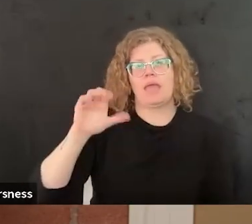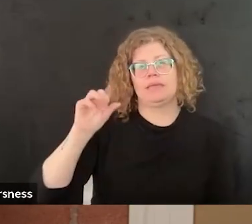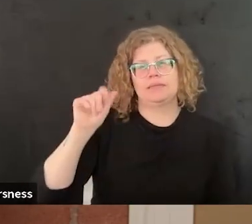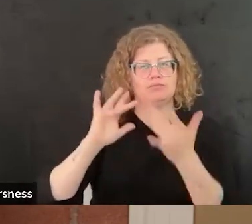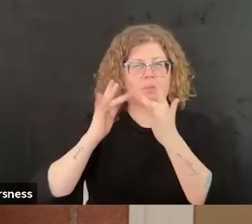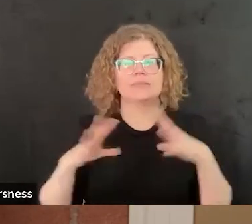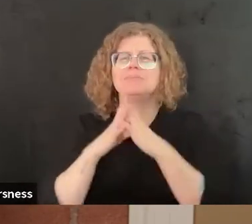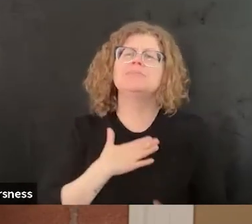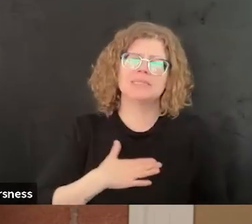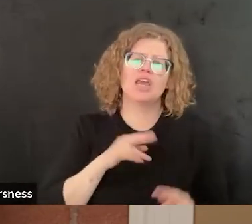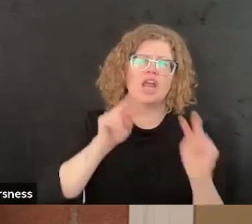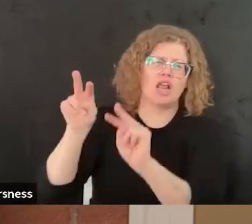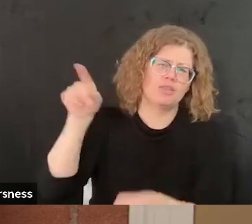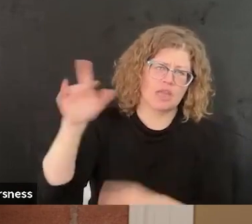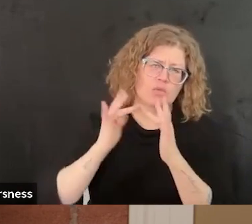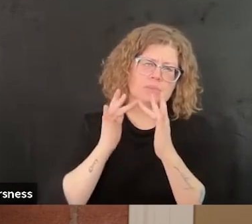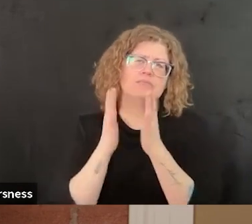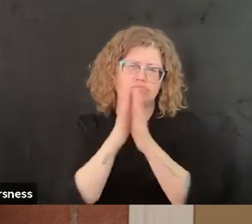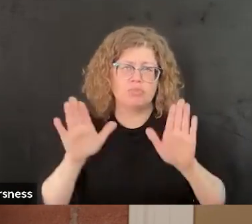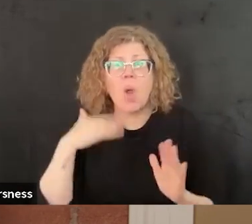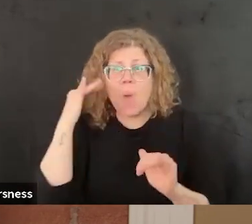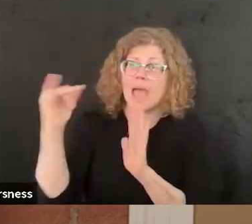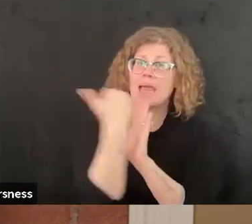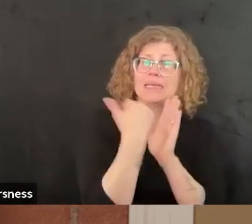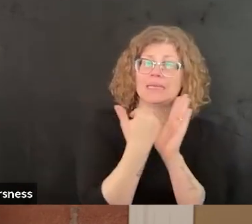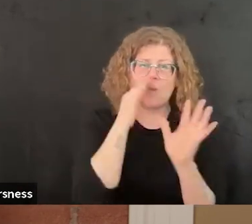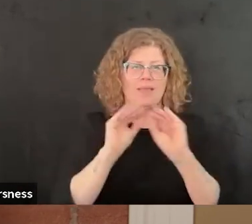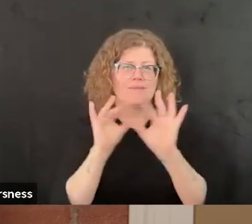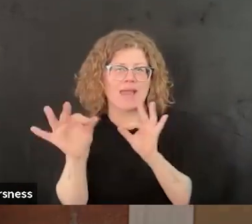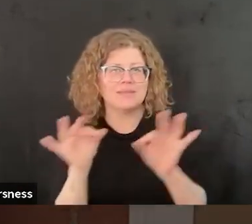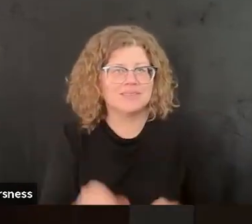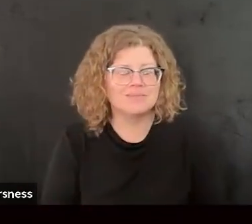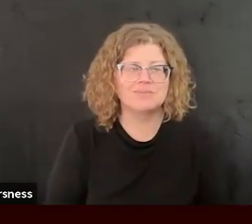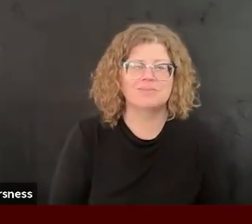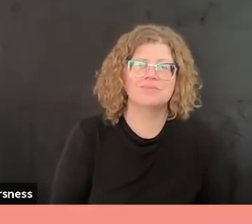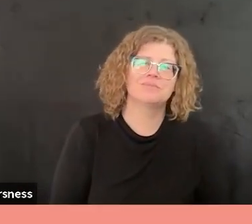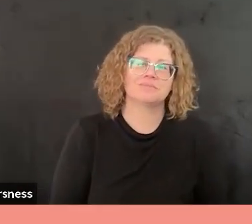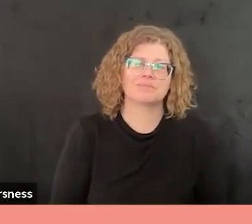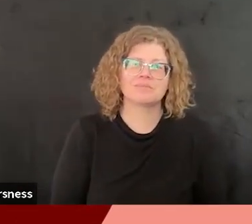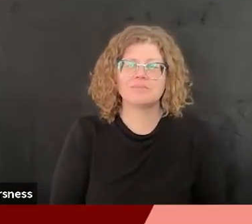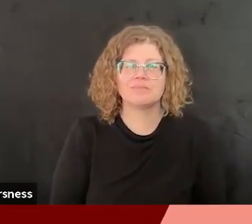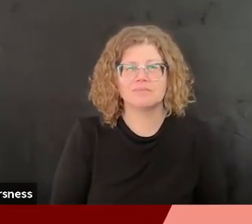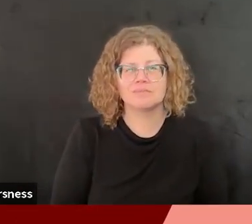page, so feel free to take a look at those, and hopefully that will clarify things for you even a little bit more.